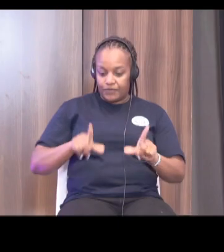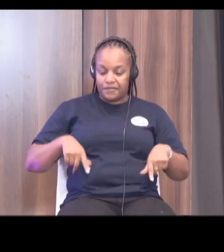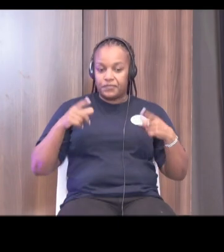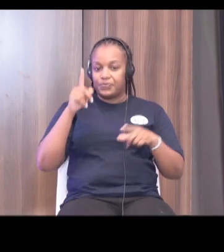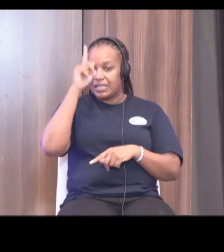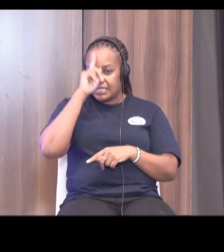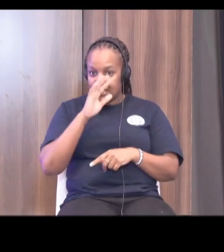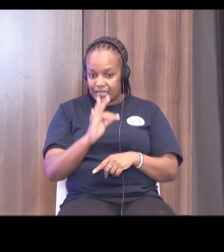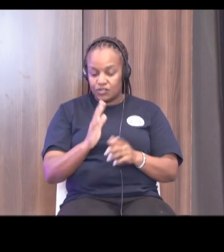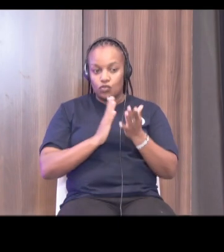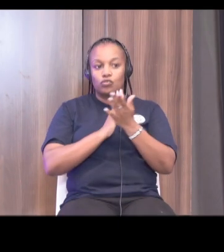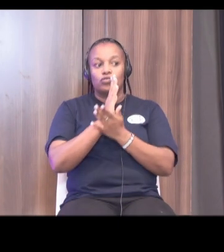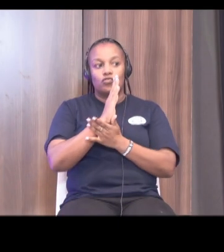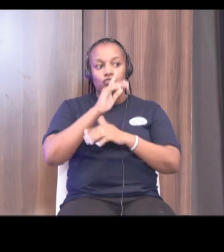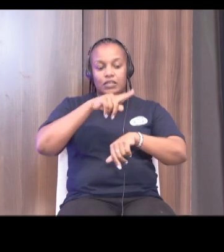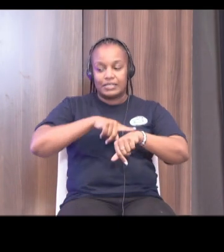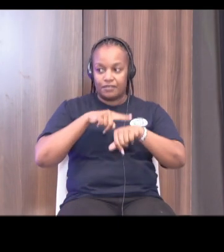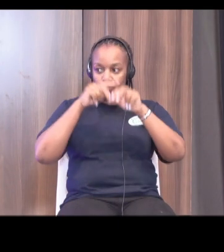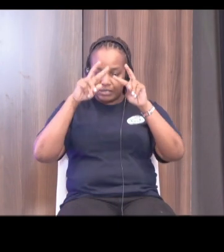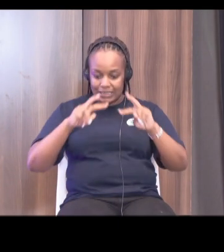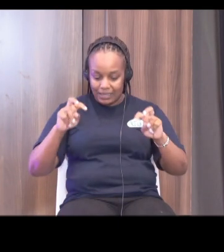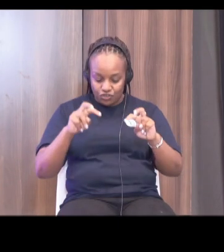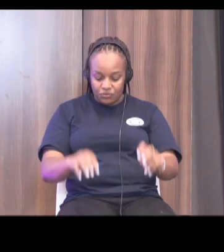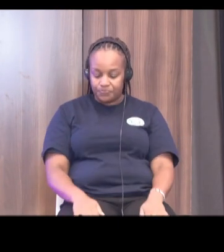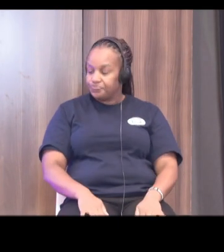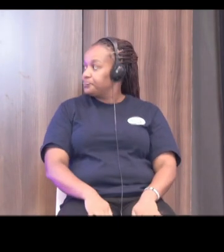adverse events throughout the study.